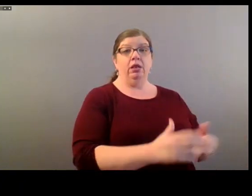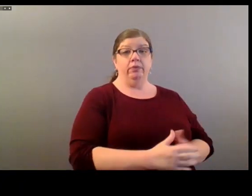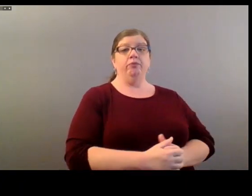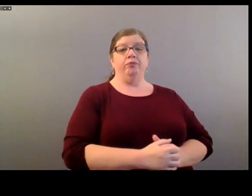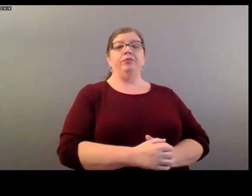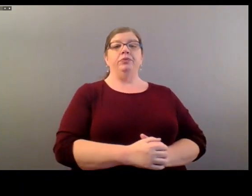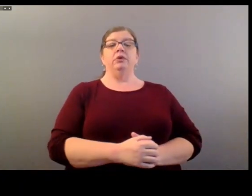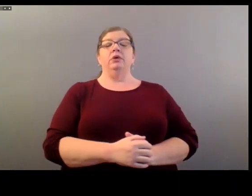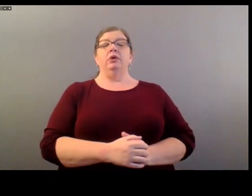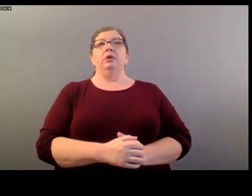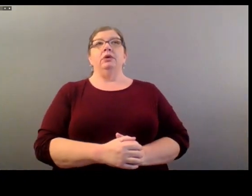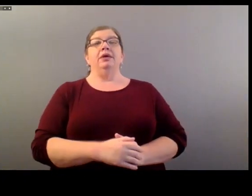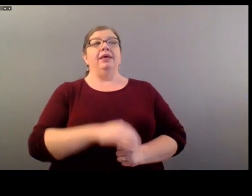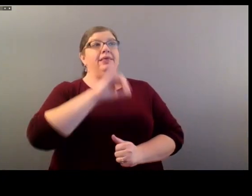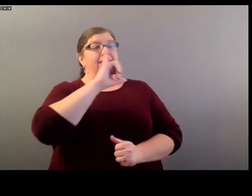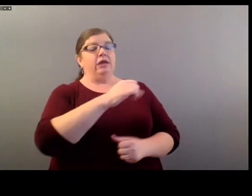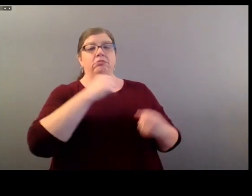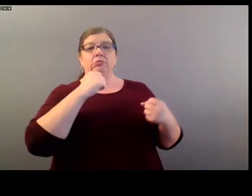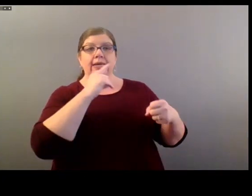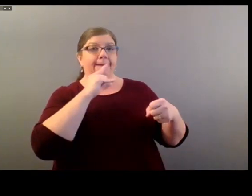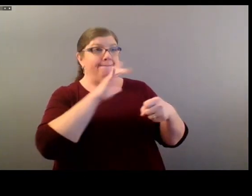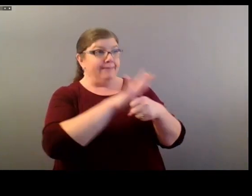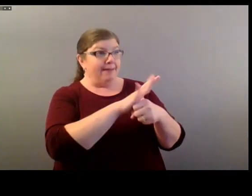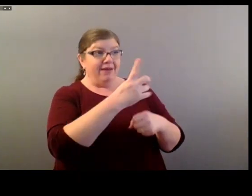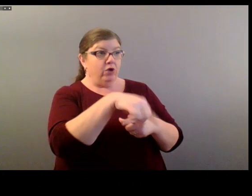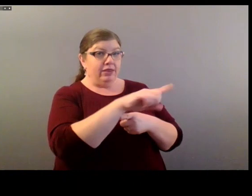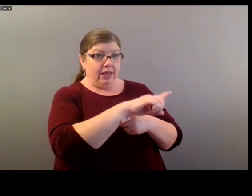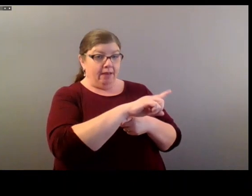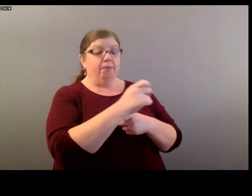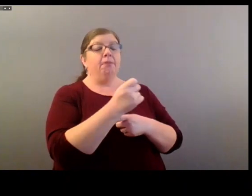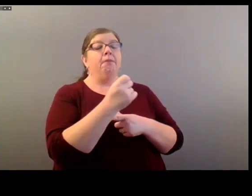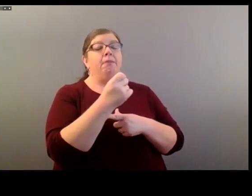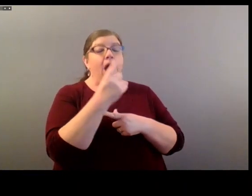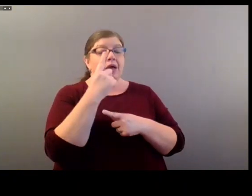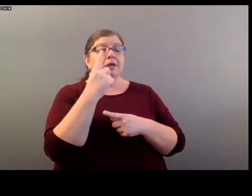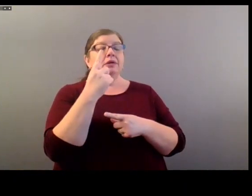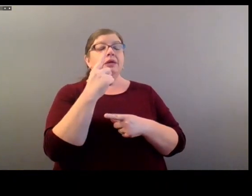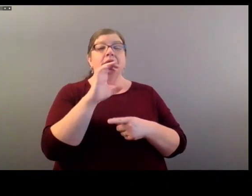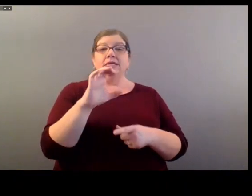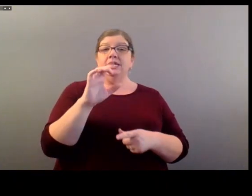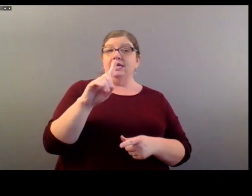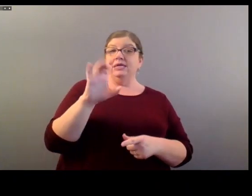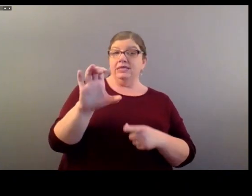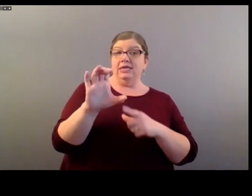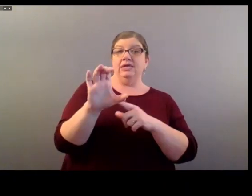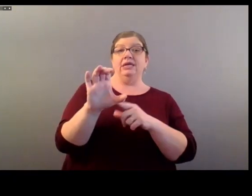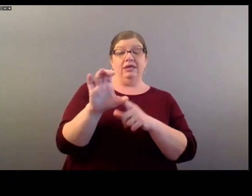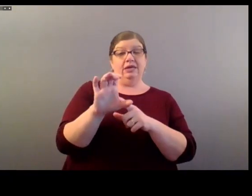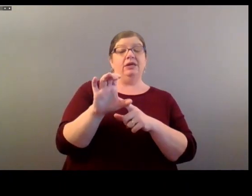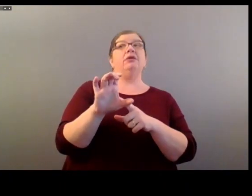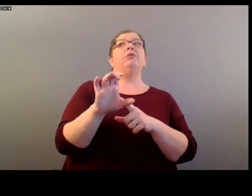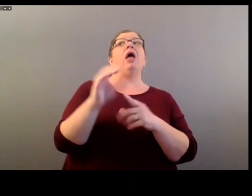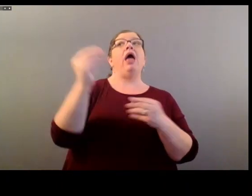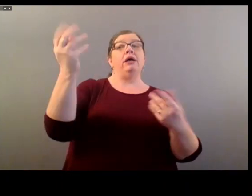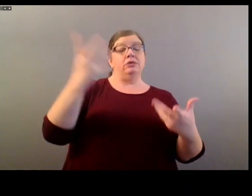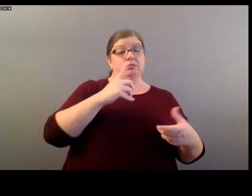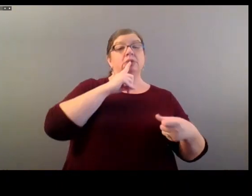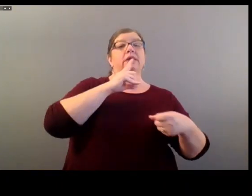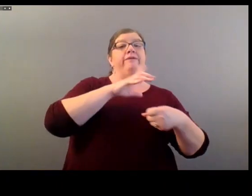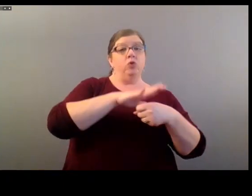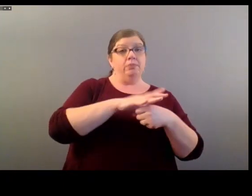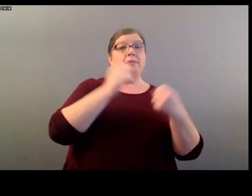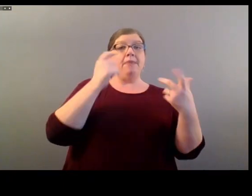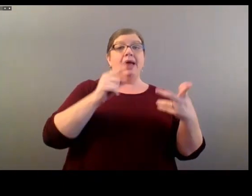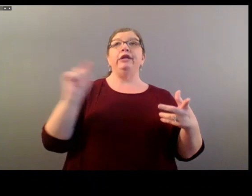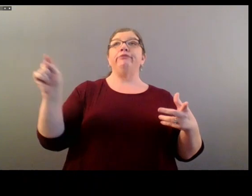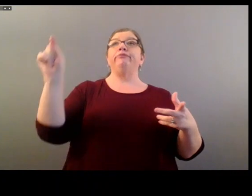that is our commitment to them. But the CDC also has confirmed, and many countries are